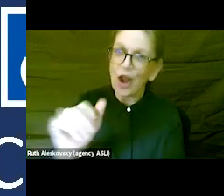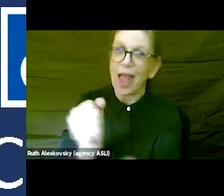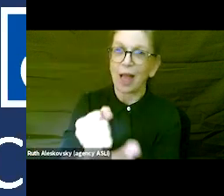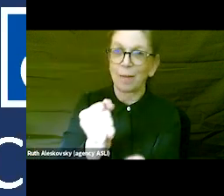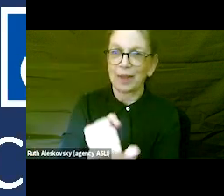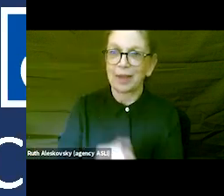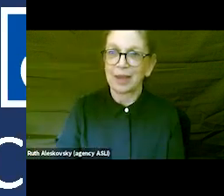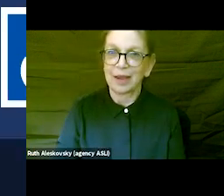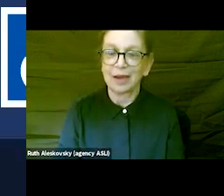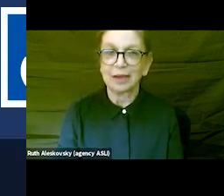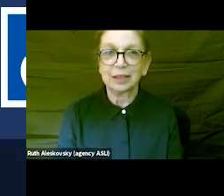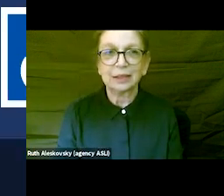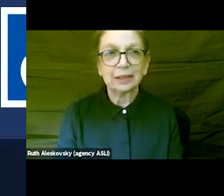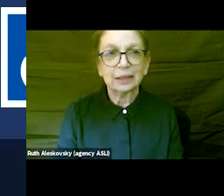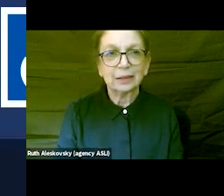please.